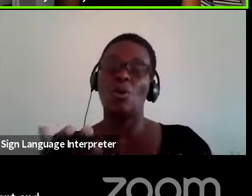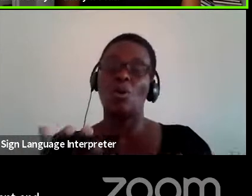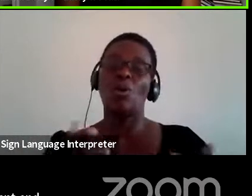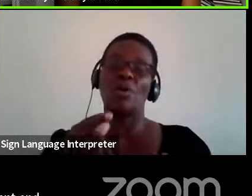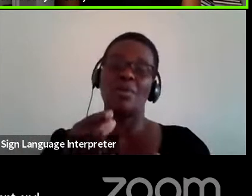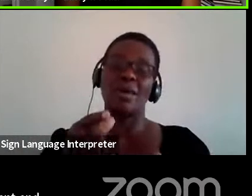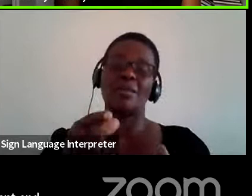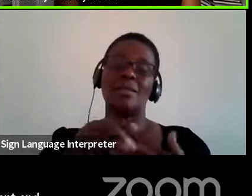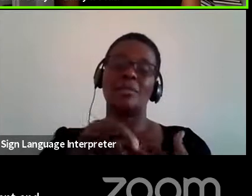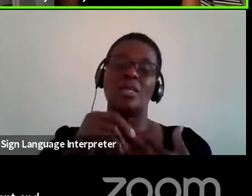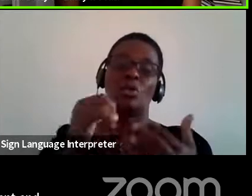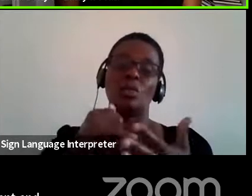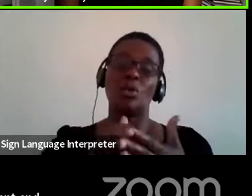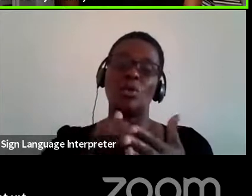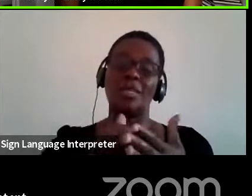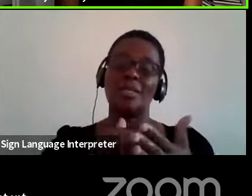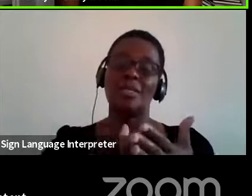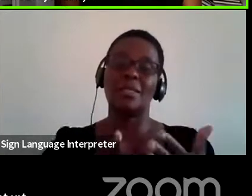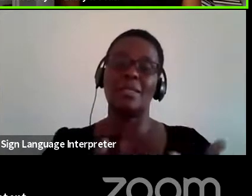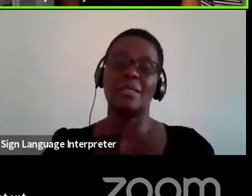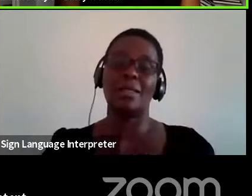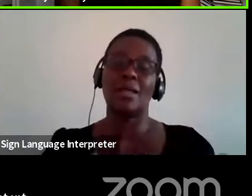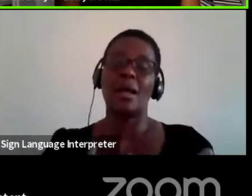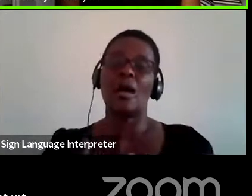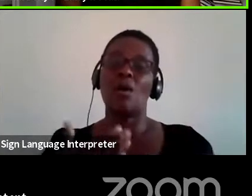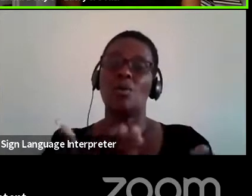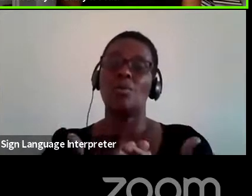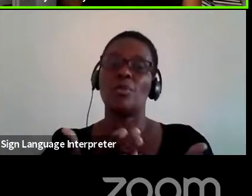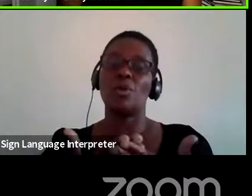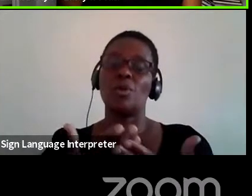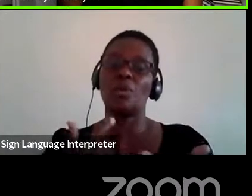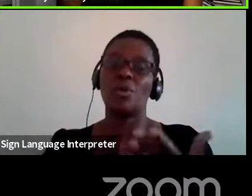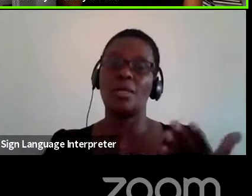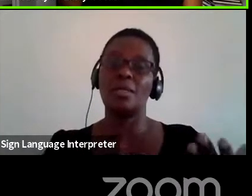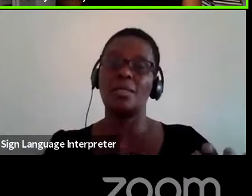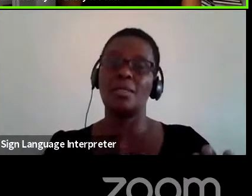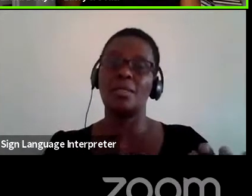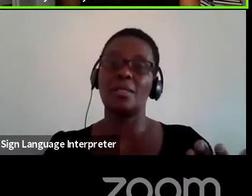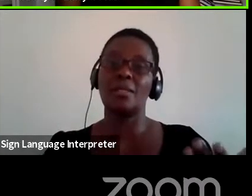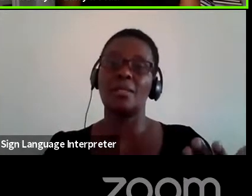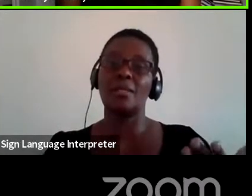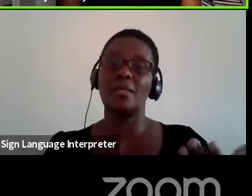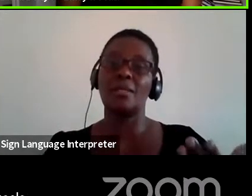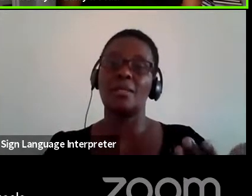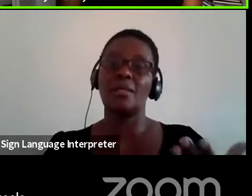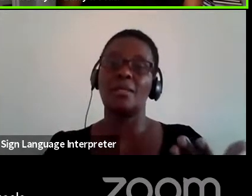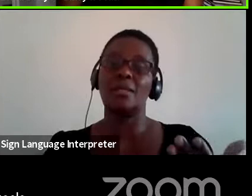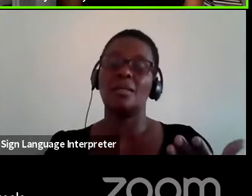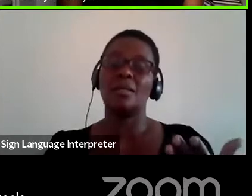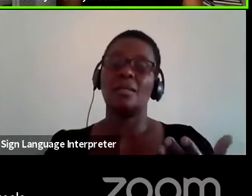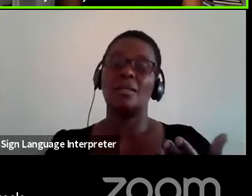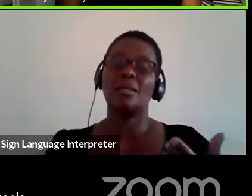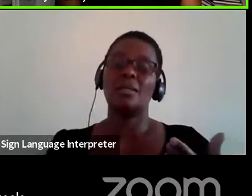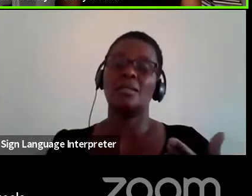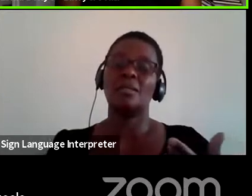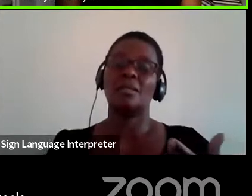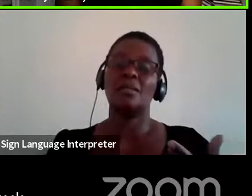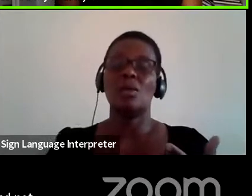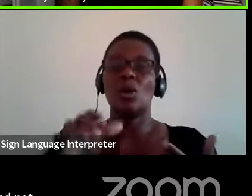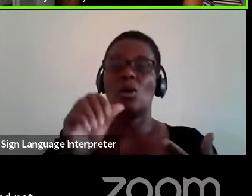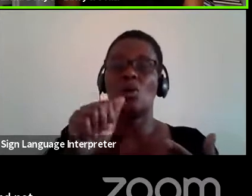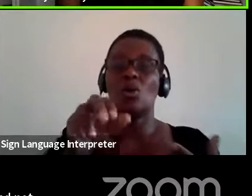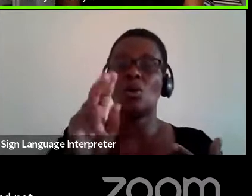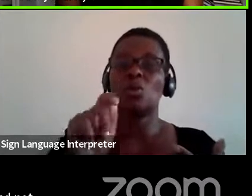so our proposal was that the automated tools should only be used when flagging down content and not in the taking